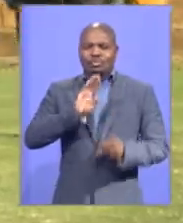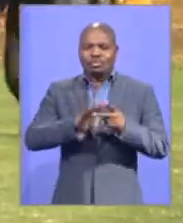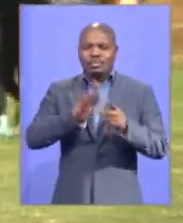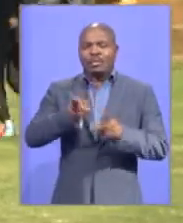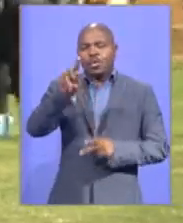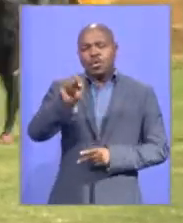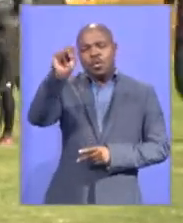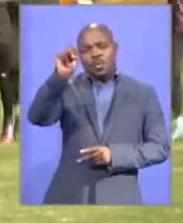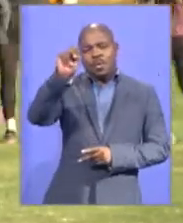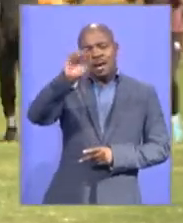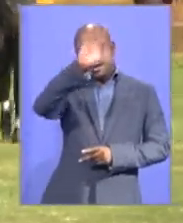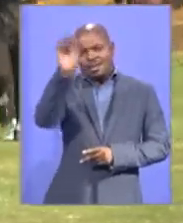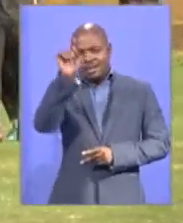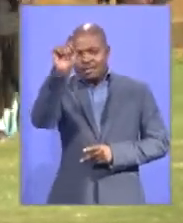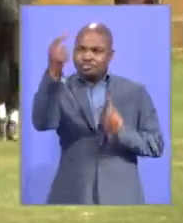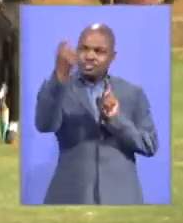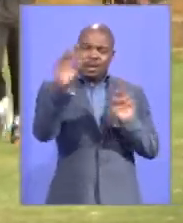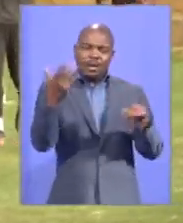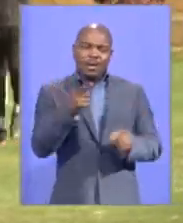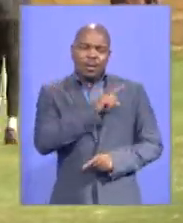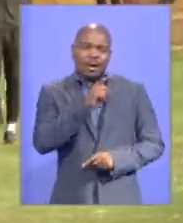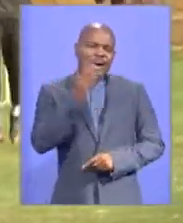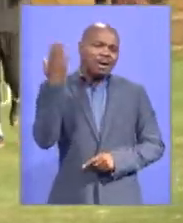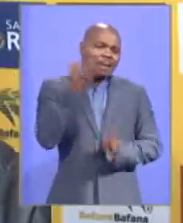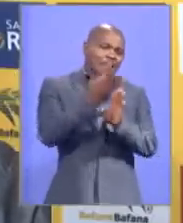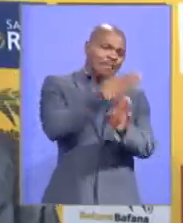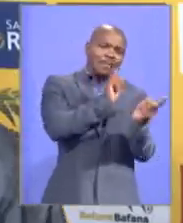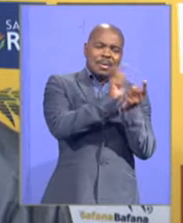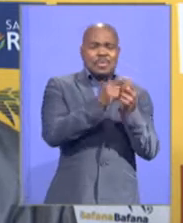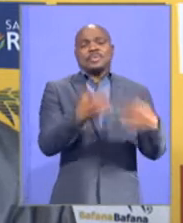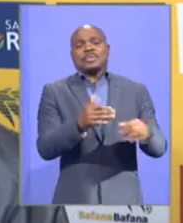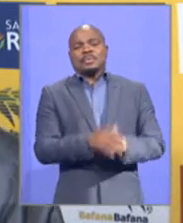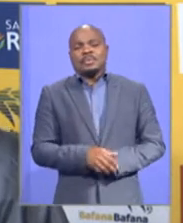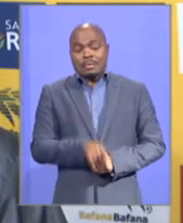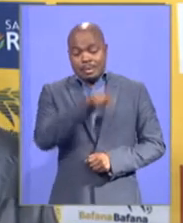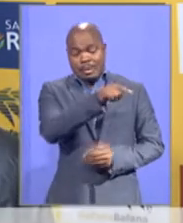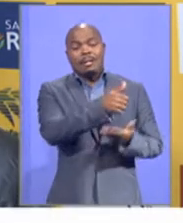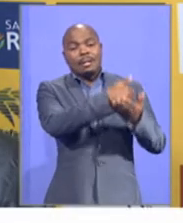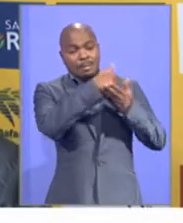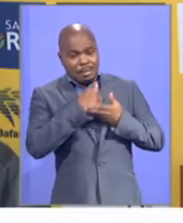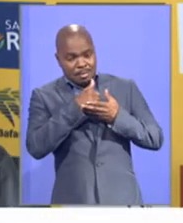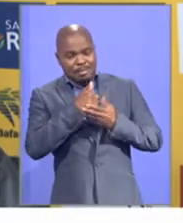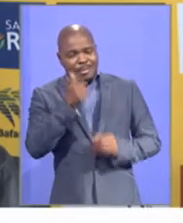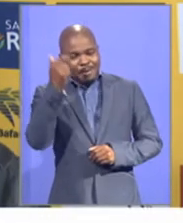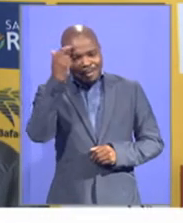Leboa tshusumetso e tswa ho dipapadi tsa ho phunyeletsa tse fetileng. It helps, with the